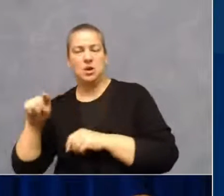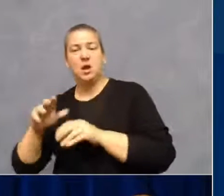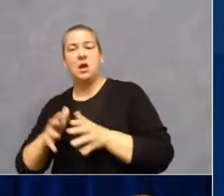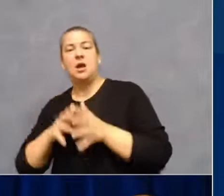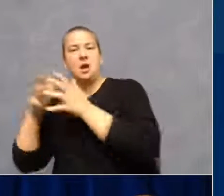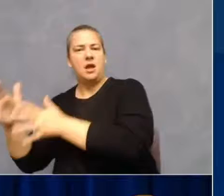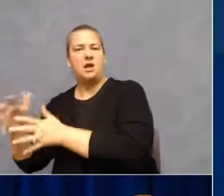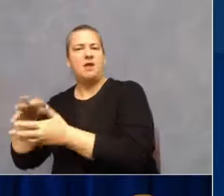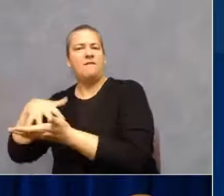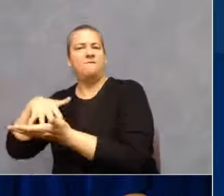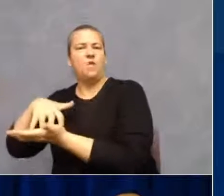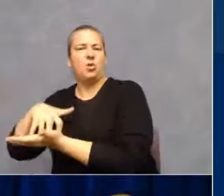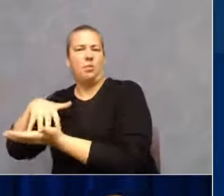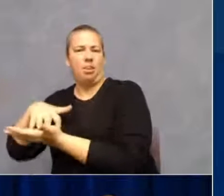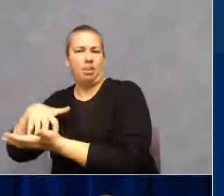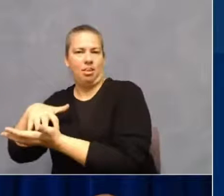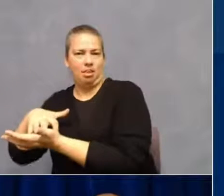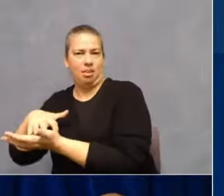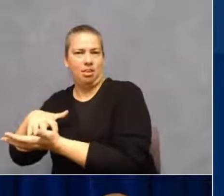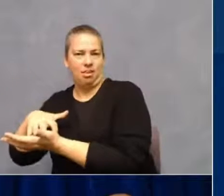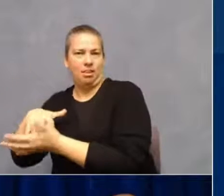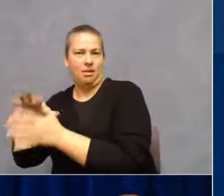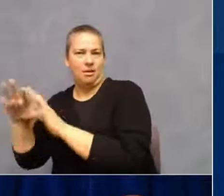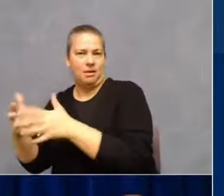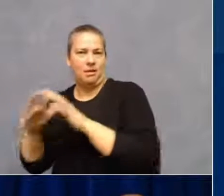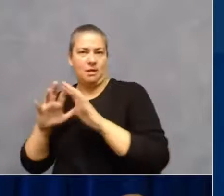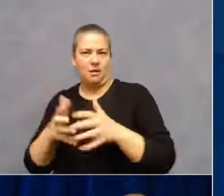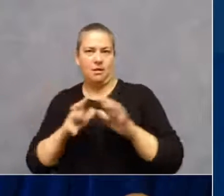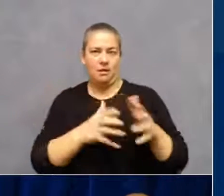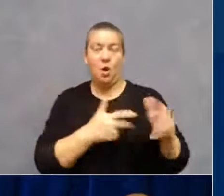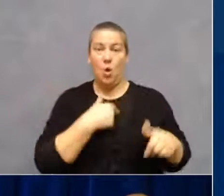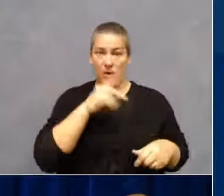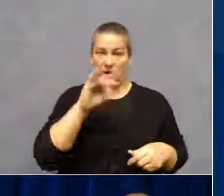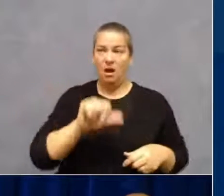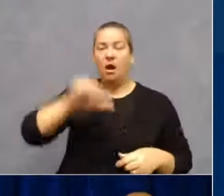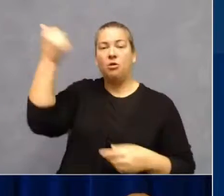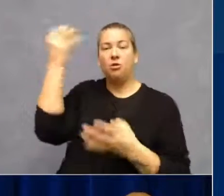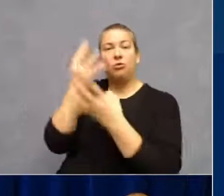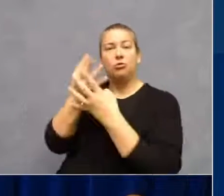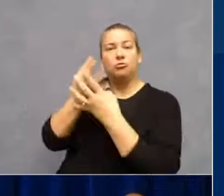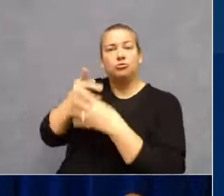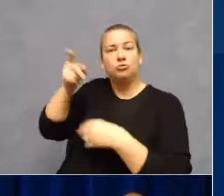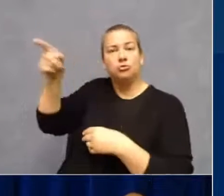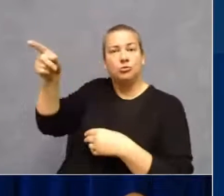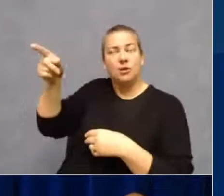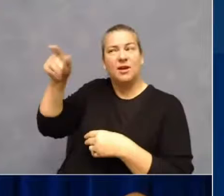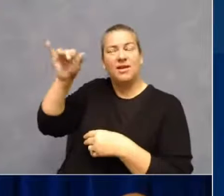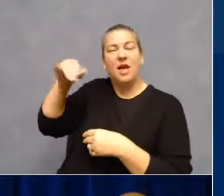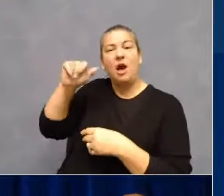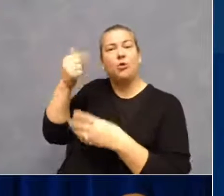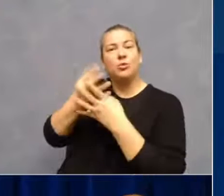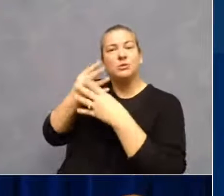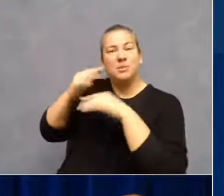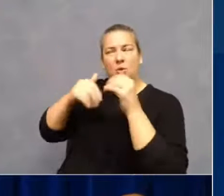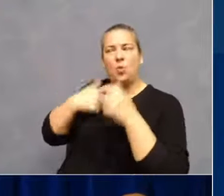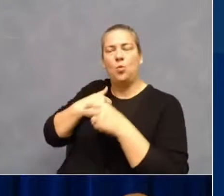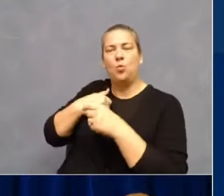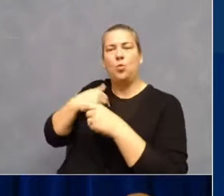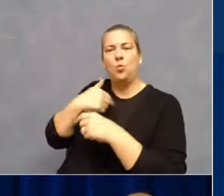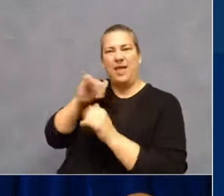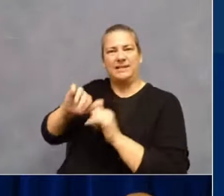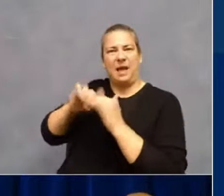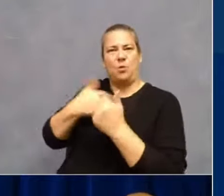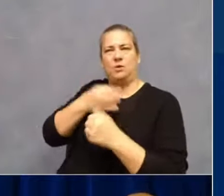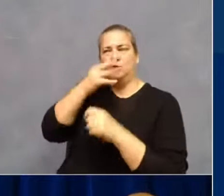we've done this successfully at other institutions, which we will manage to keep it flat for such a long period of time.